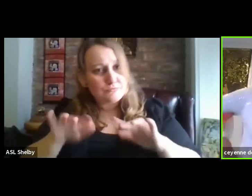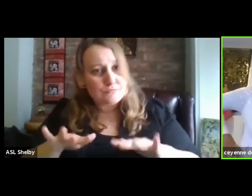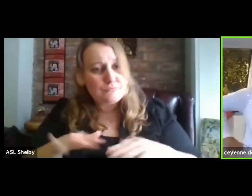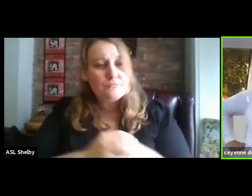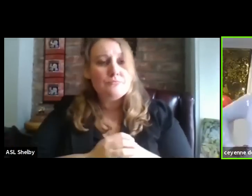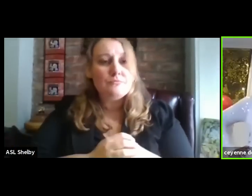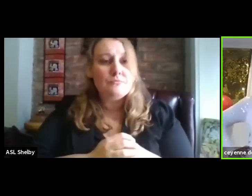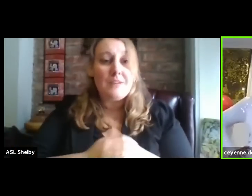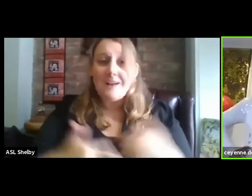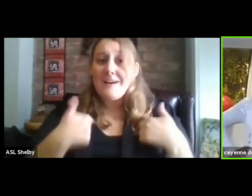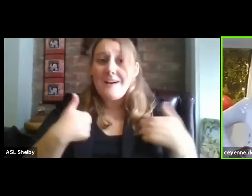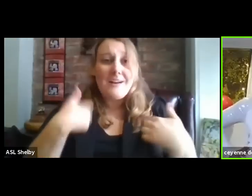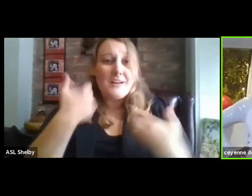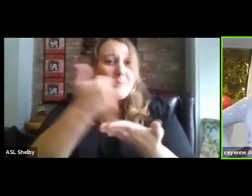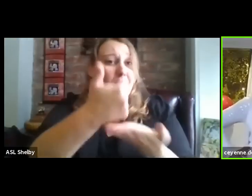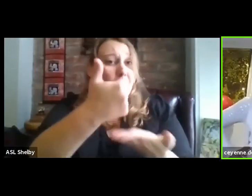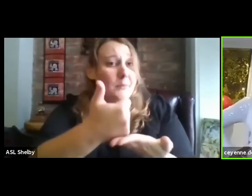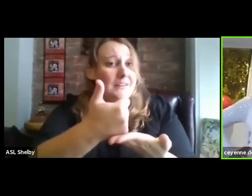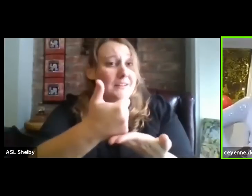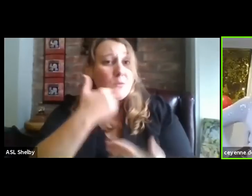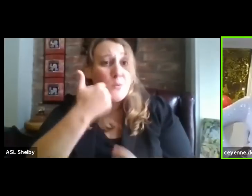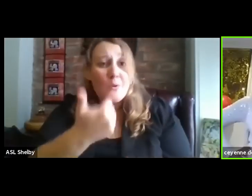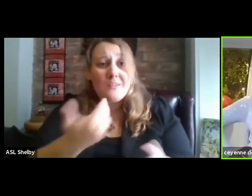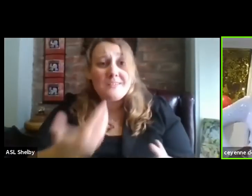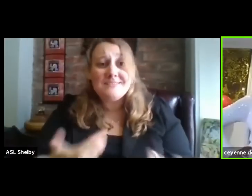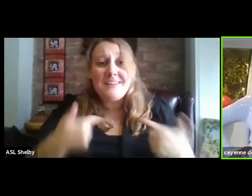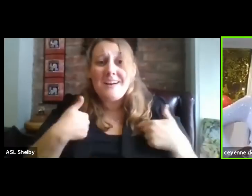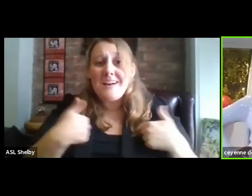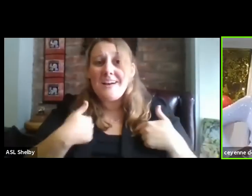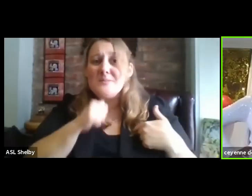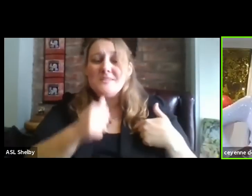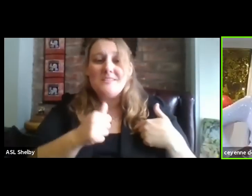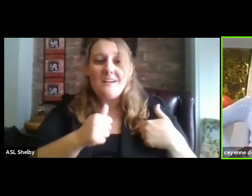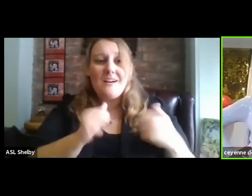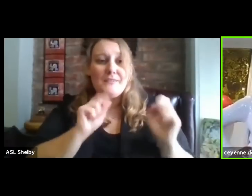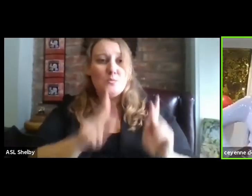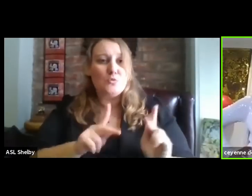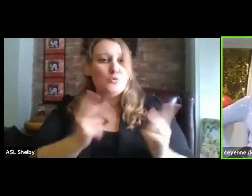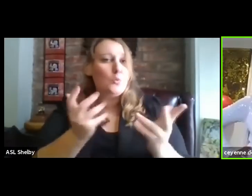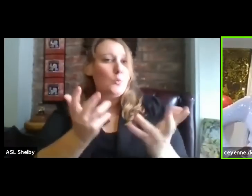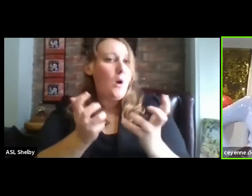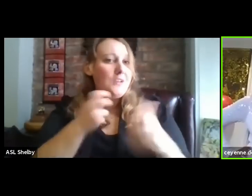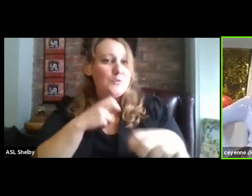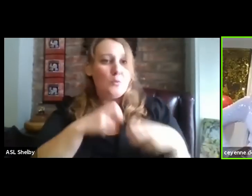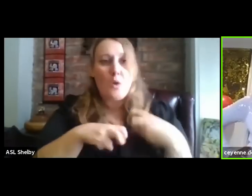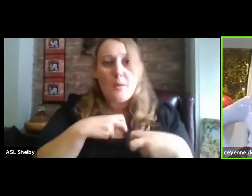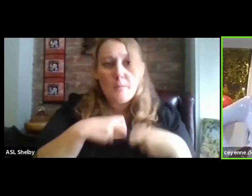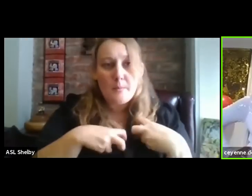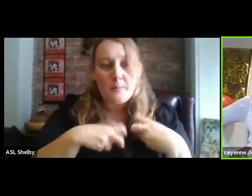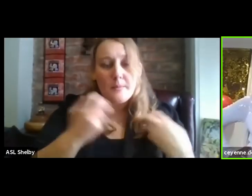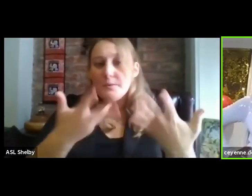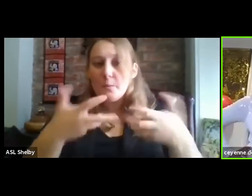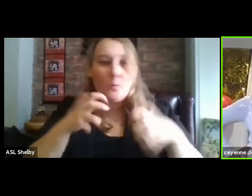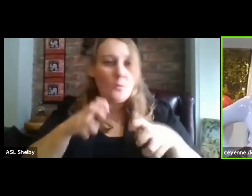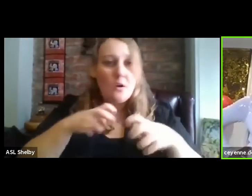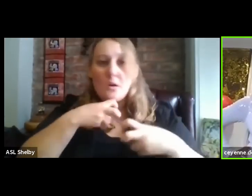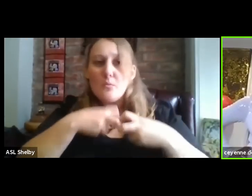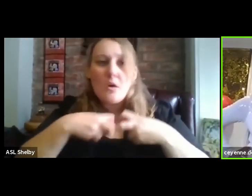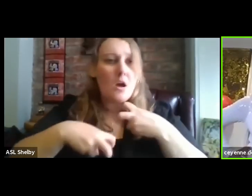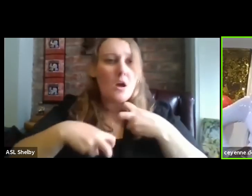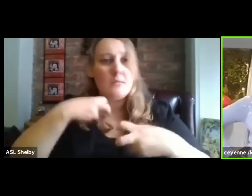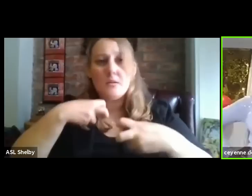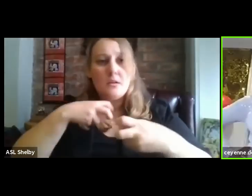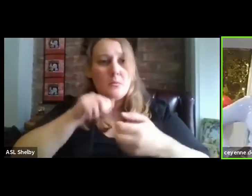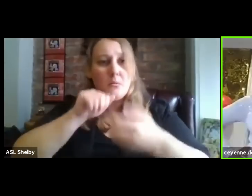hoes. I'm not the person that likes to have a problem. I don't walk with kings. I walk with queens.